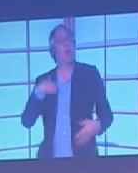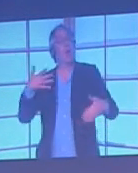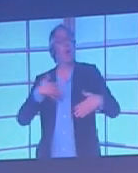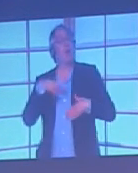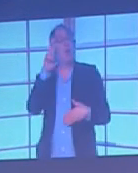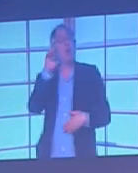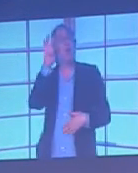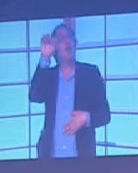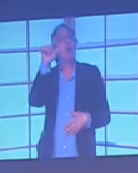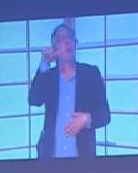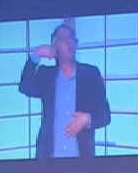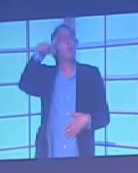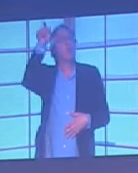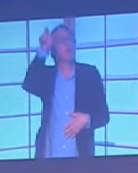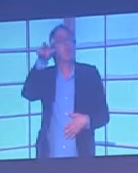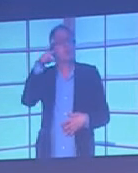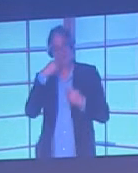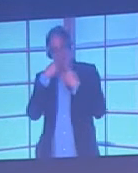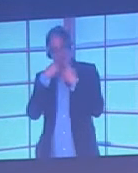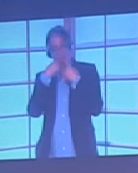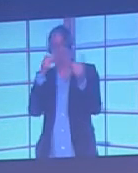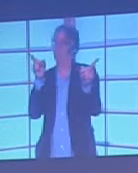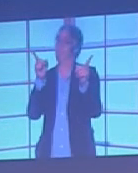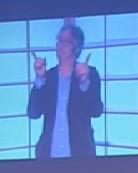UEFA saying exactly that this morning.